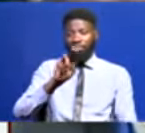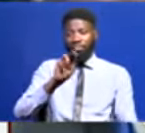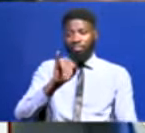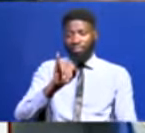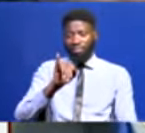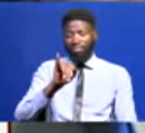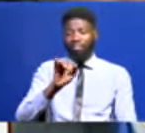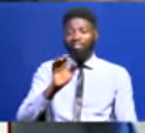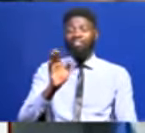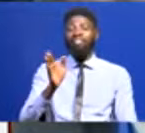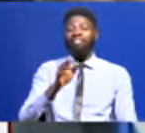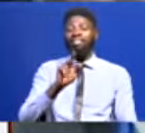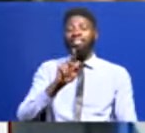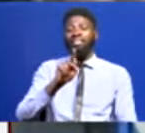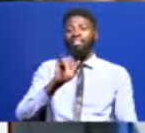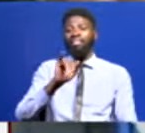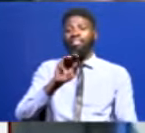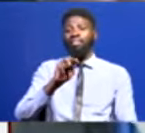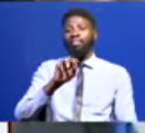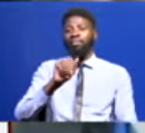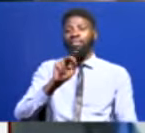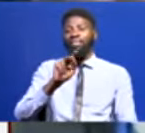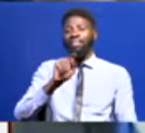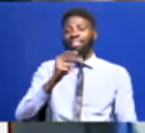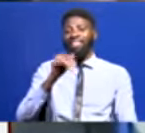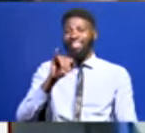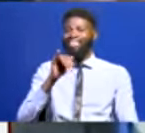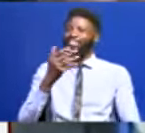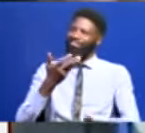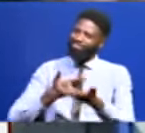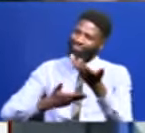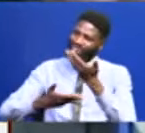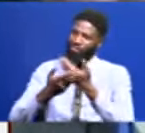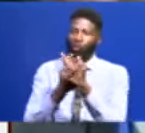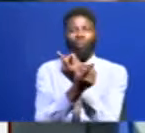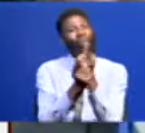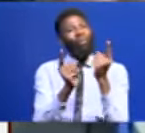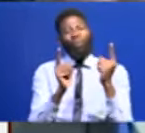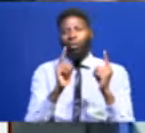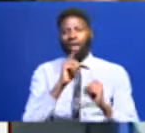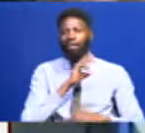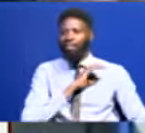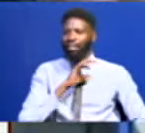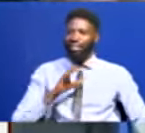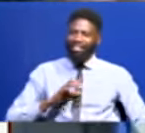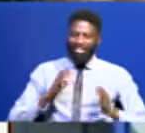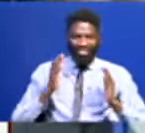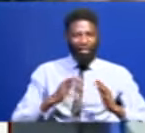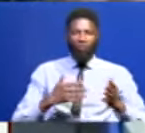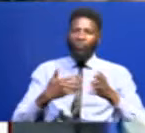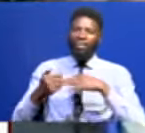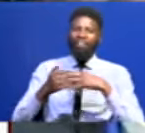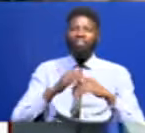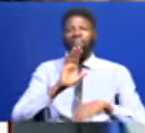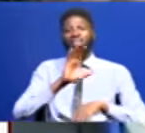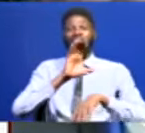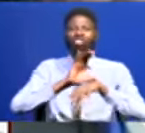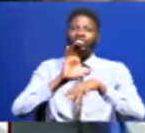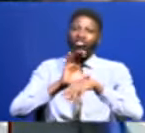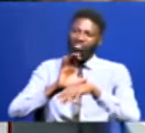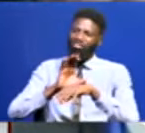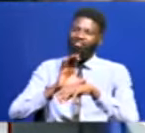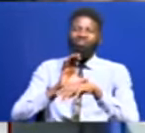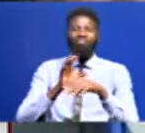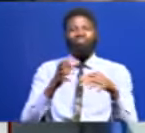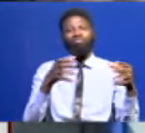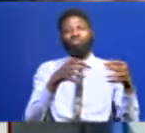Kimathi related well with all manner of Christians, regardless of their denomination, and she was well